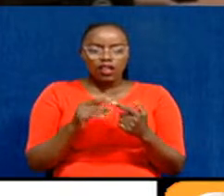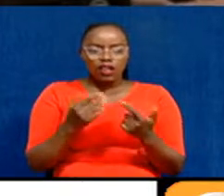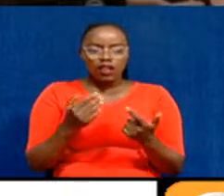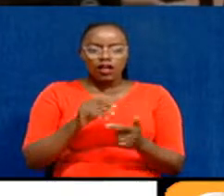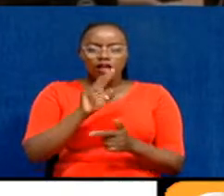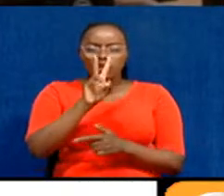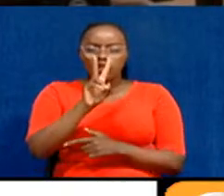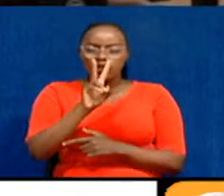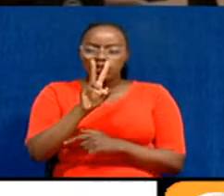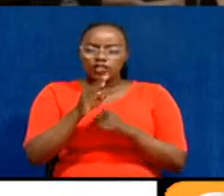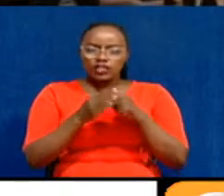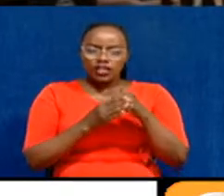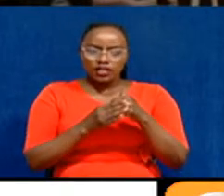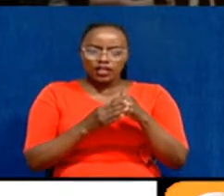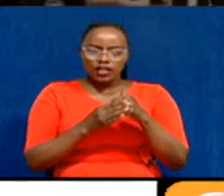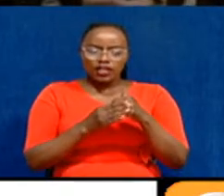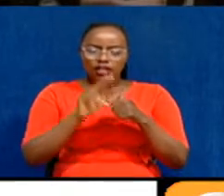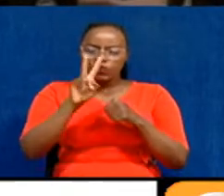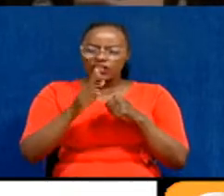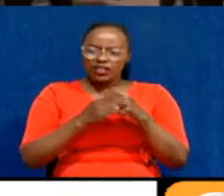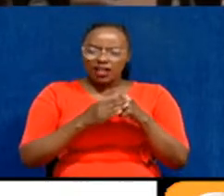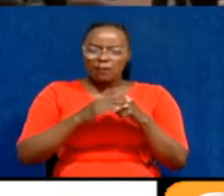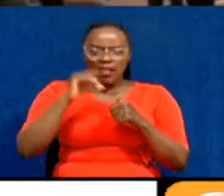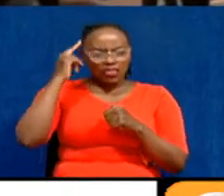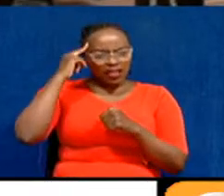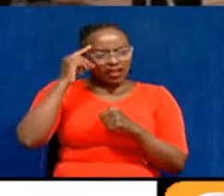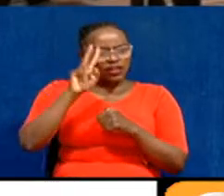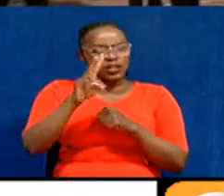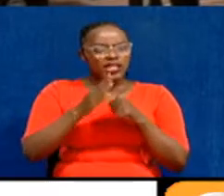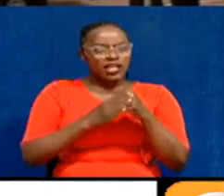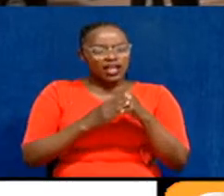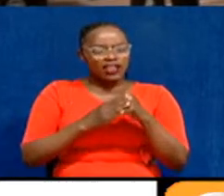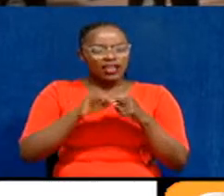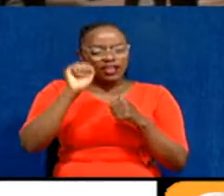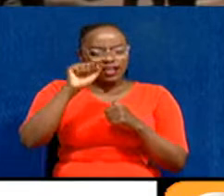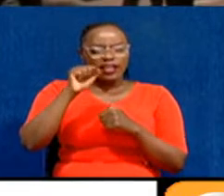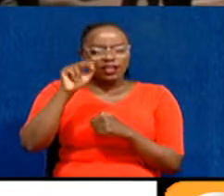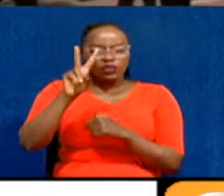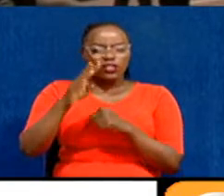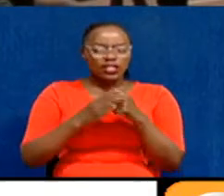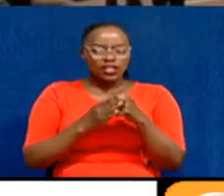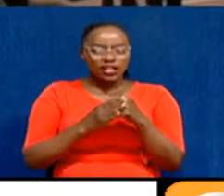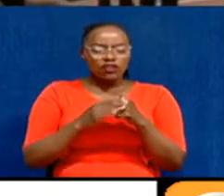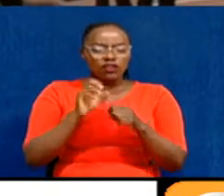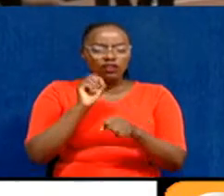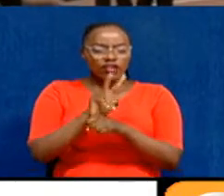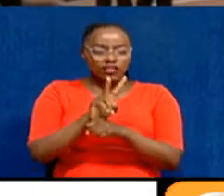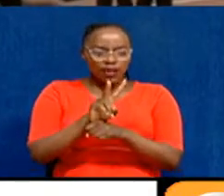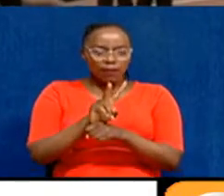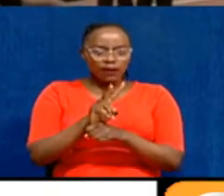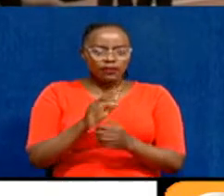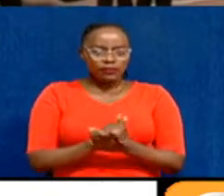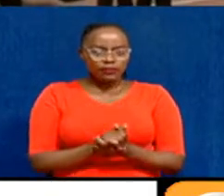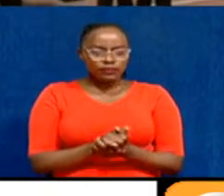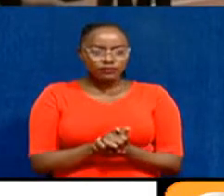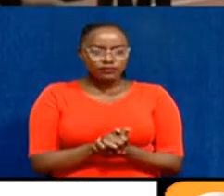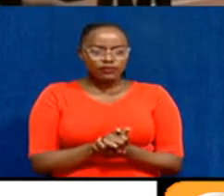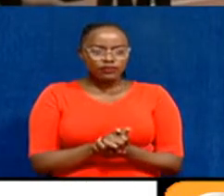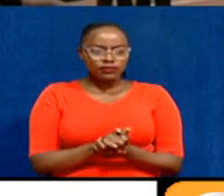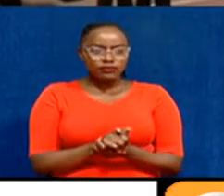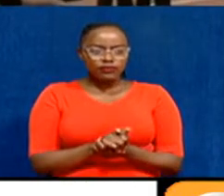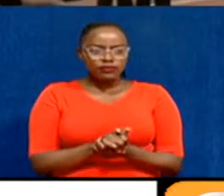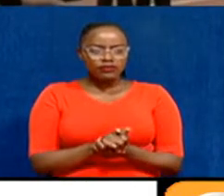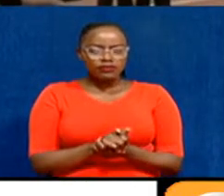was it 29th? Either 29th, I think it was 28th or 29th. 29th, actually. Of December, yes.